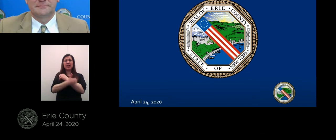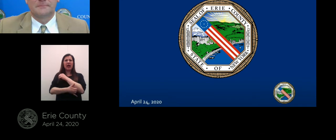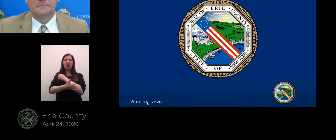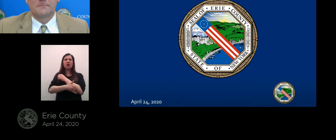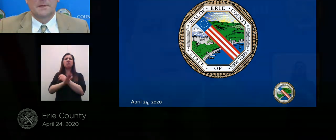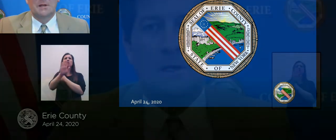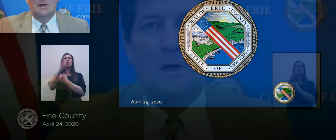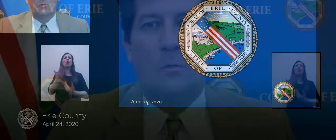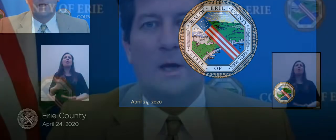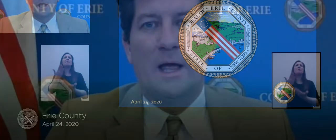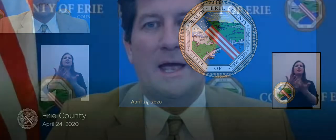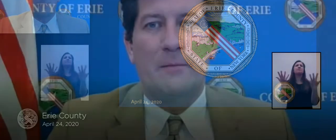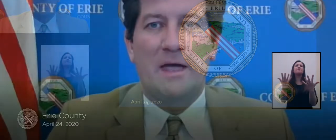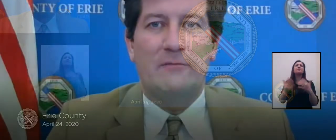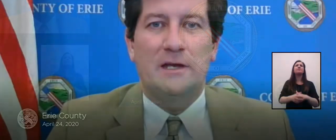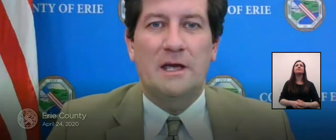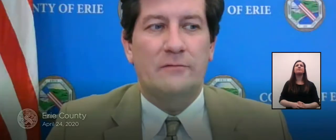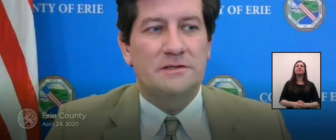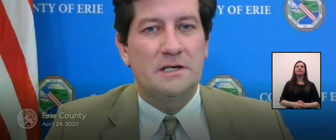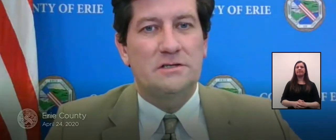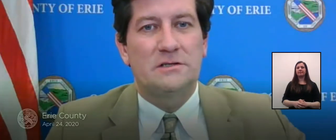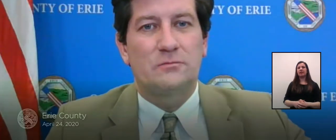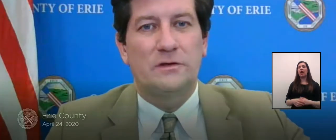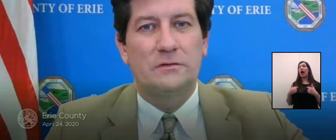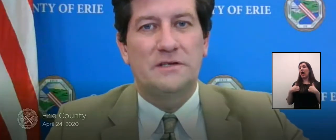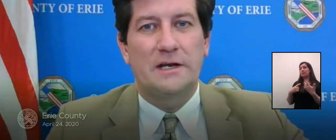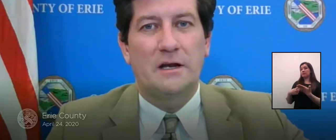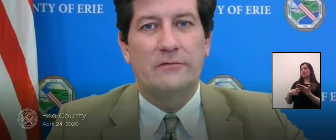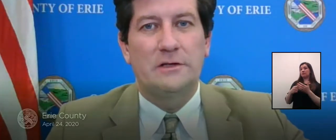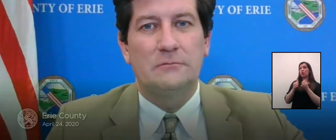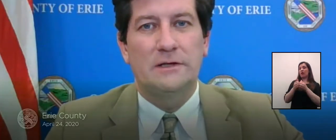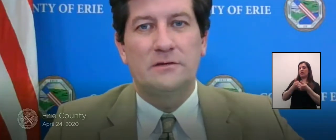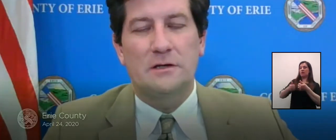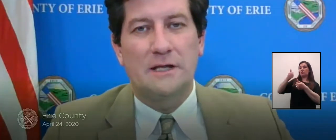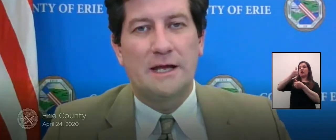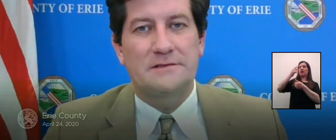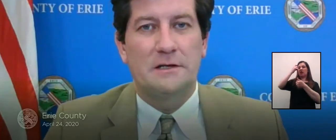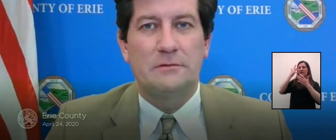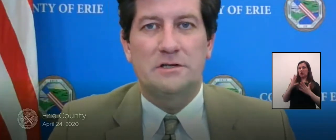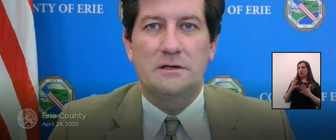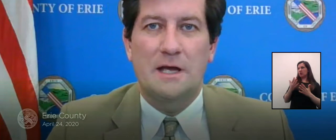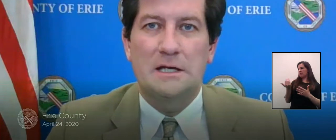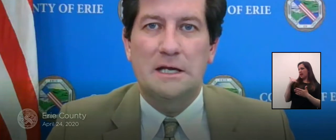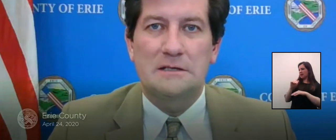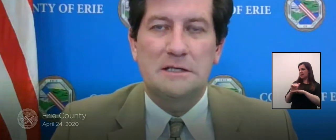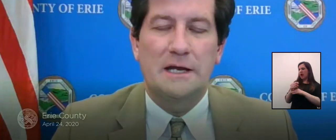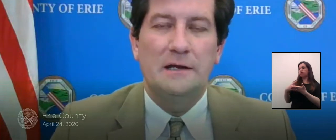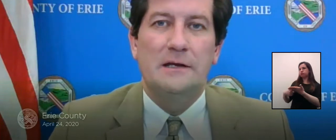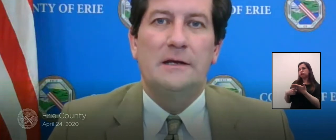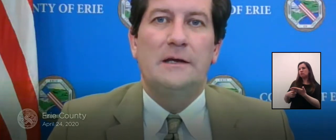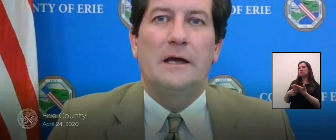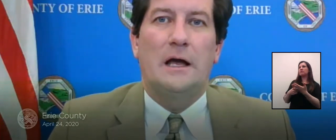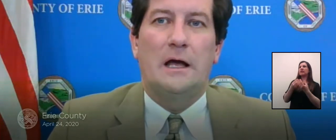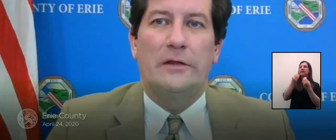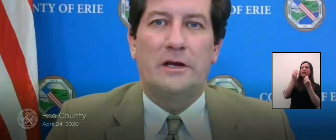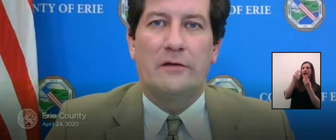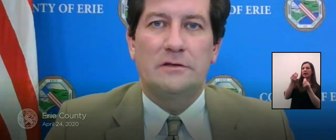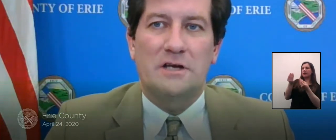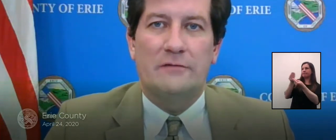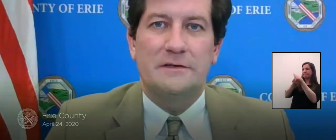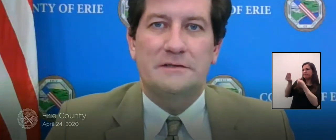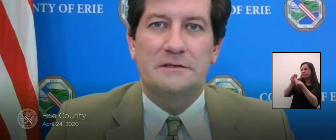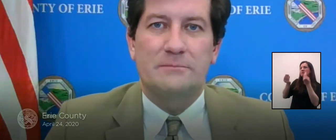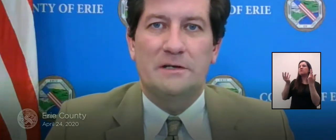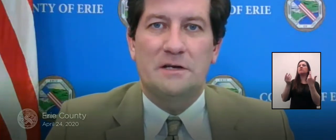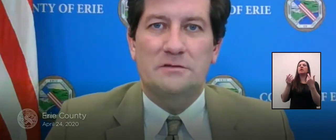recommend? Well, I am having conversations with the Lieutenant Governor. We talked last night. We shared data again today. The